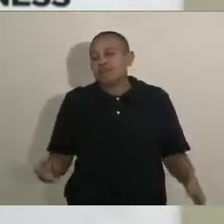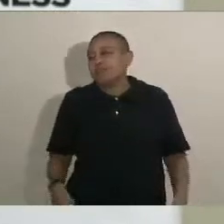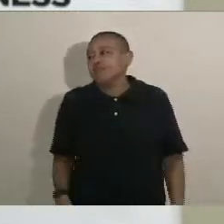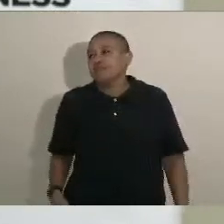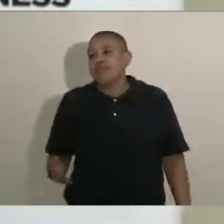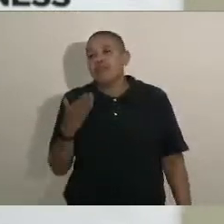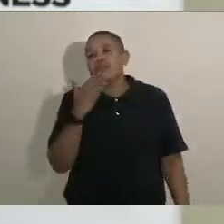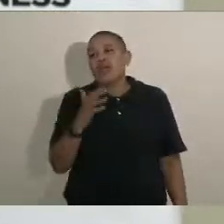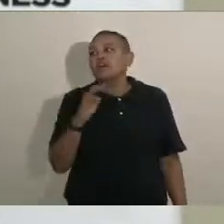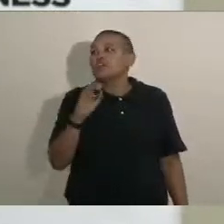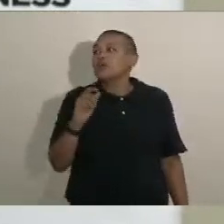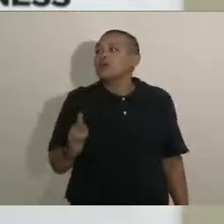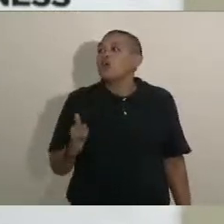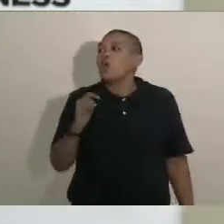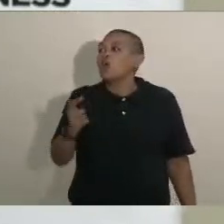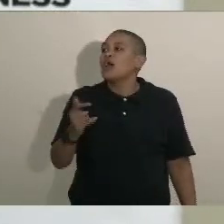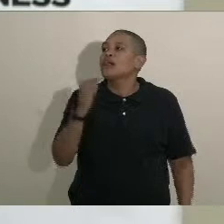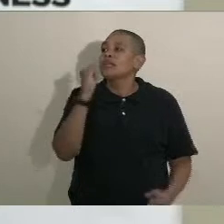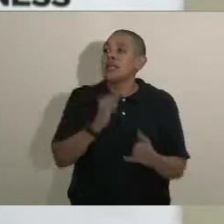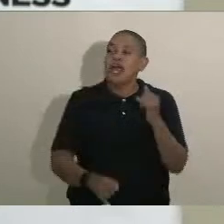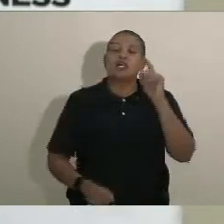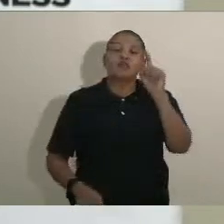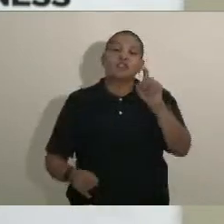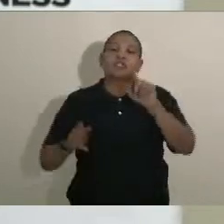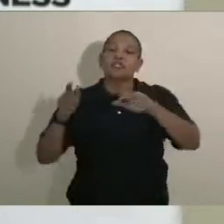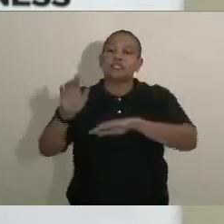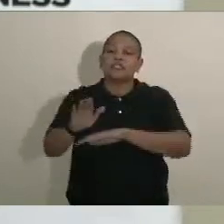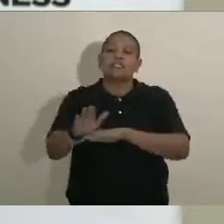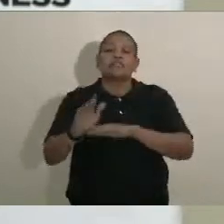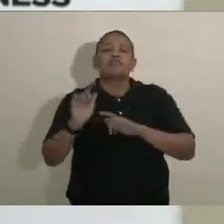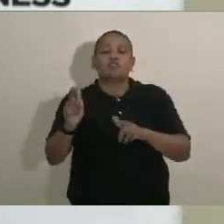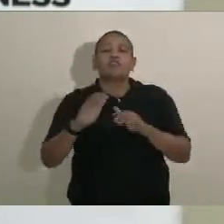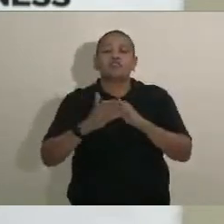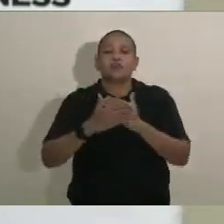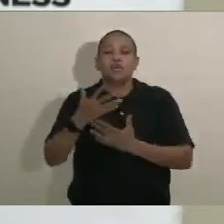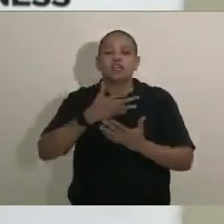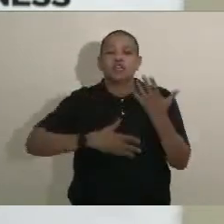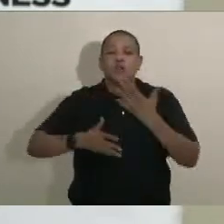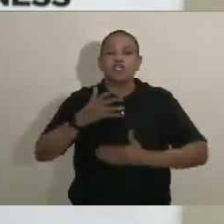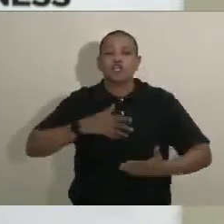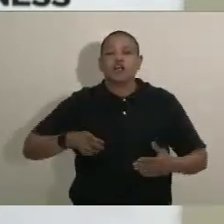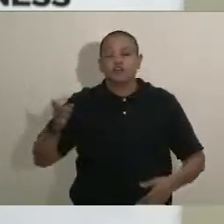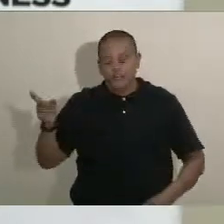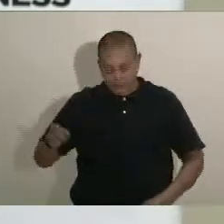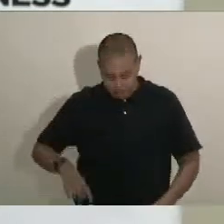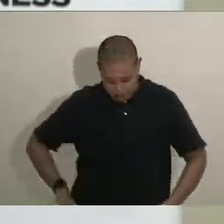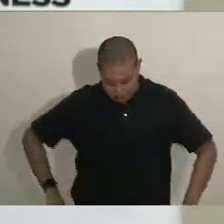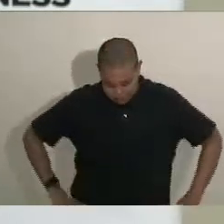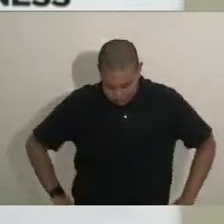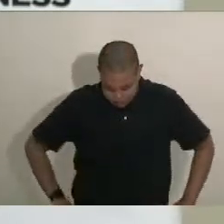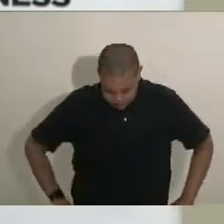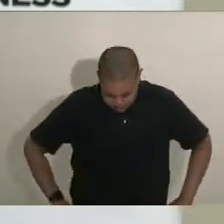Thank you, CMO. And the last question this evening goes to Jamaica Social.